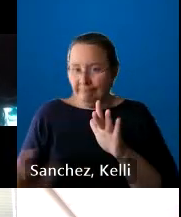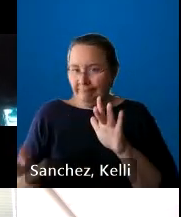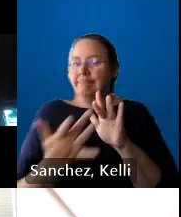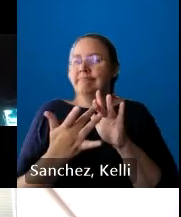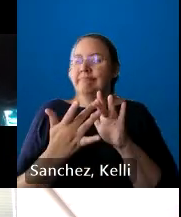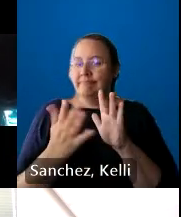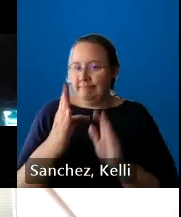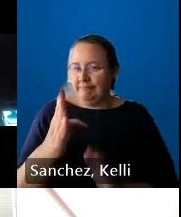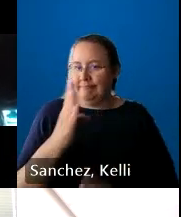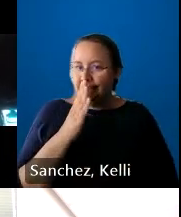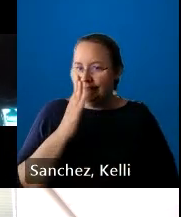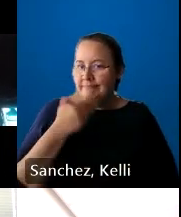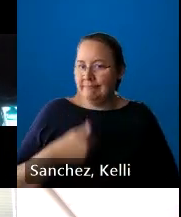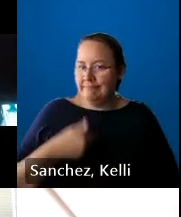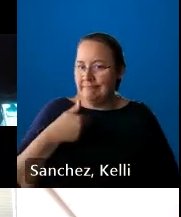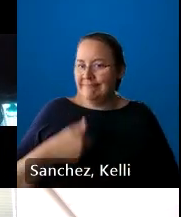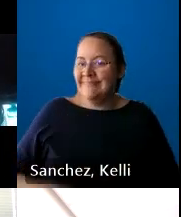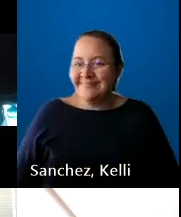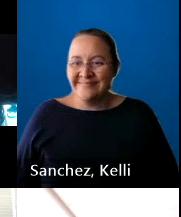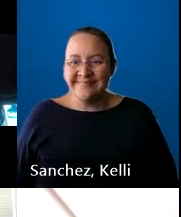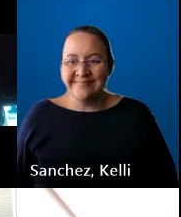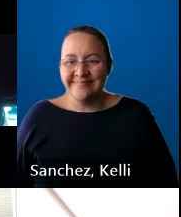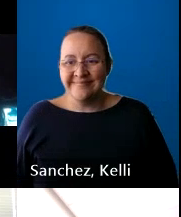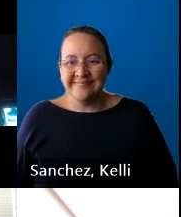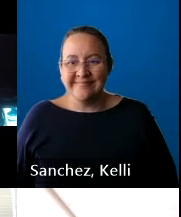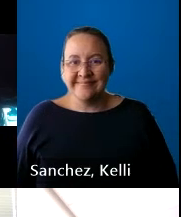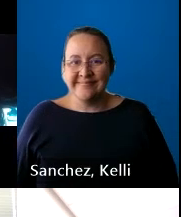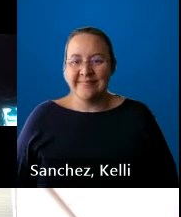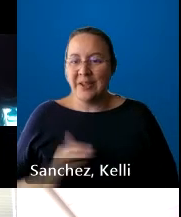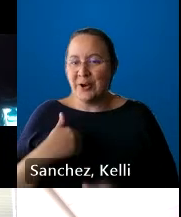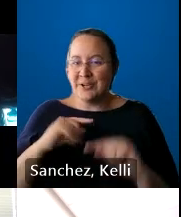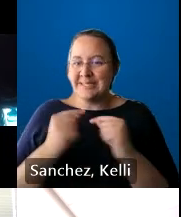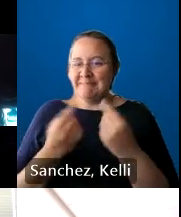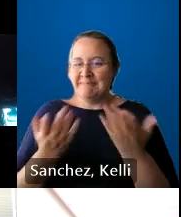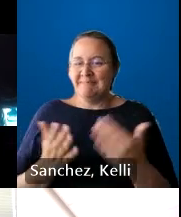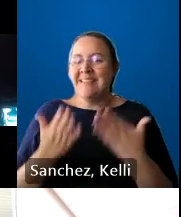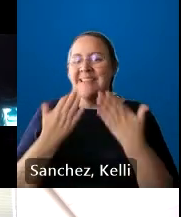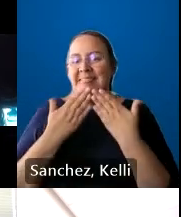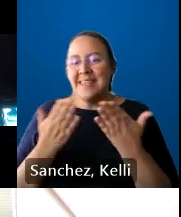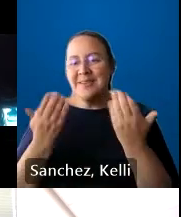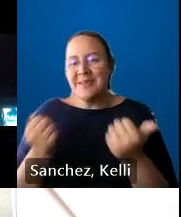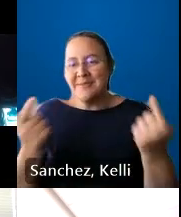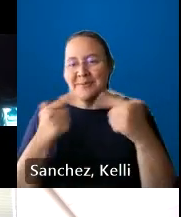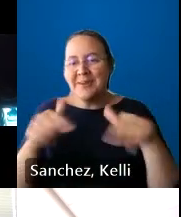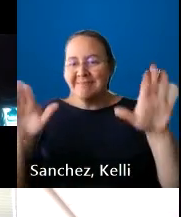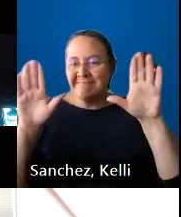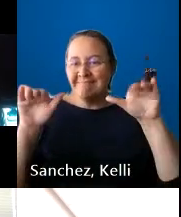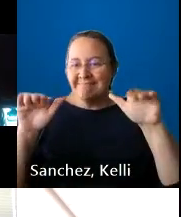free to reach out to me or our team. Thank you, everyone.